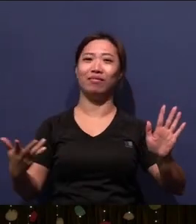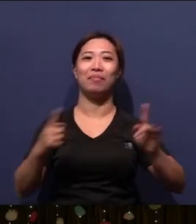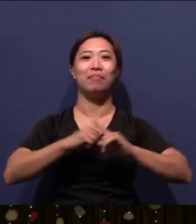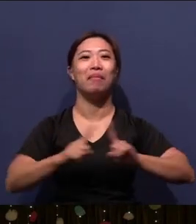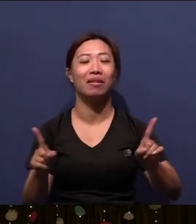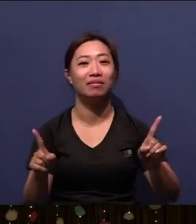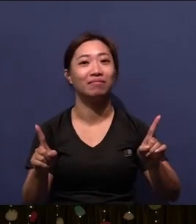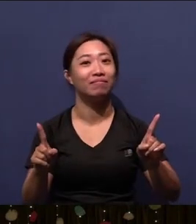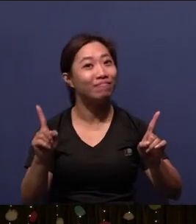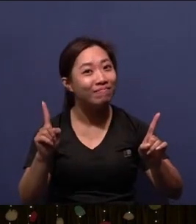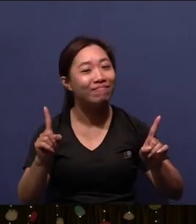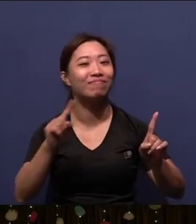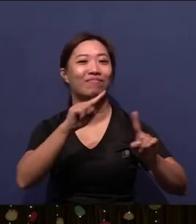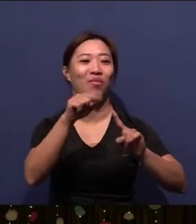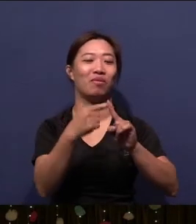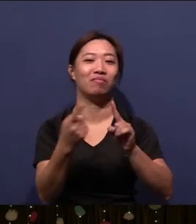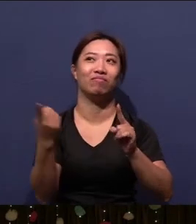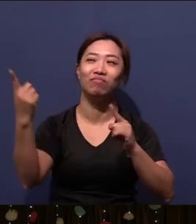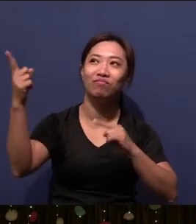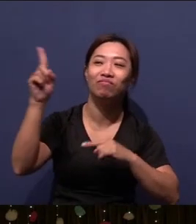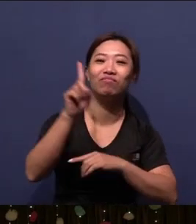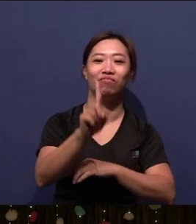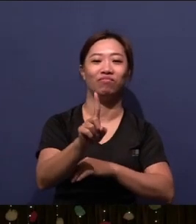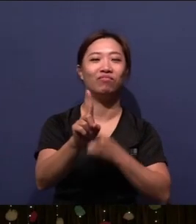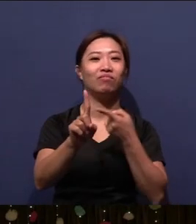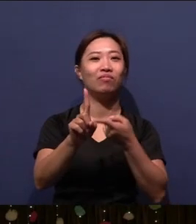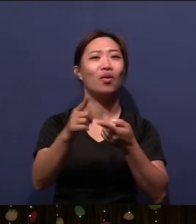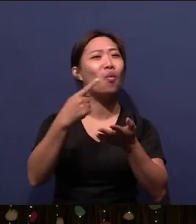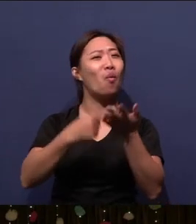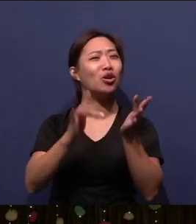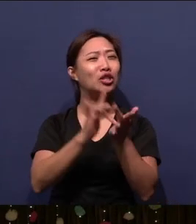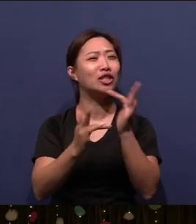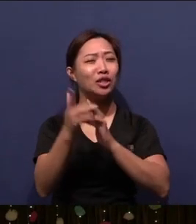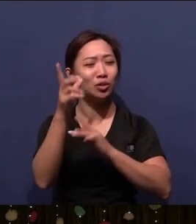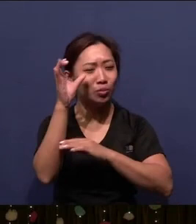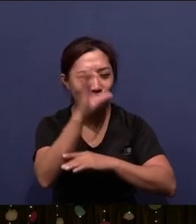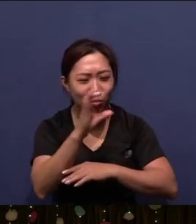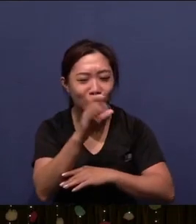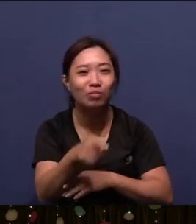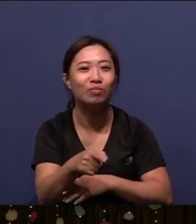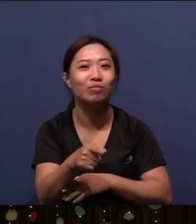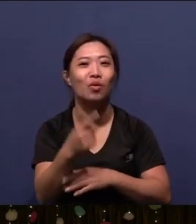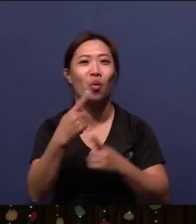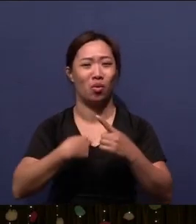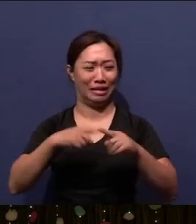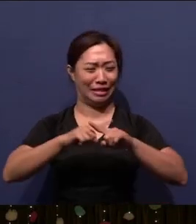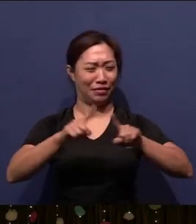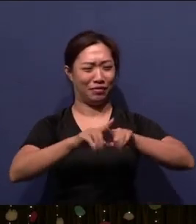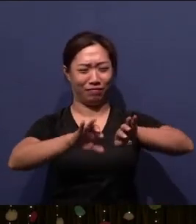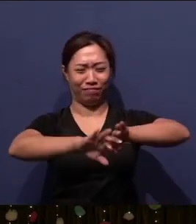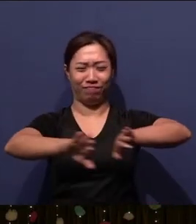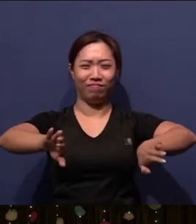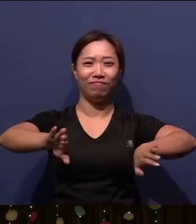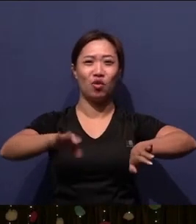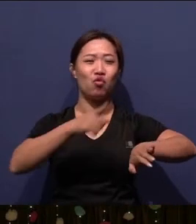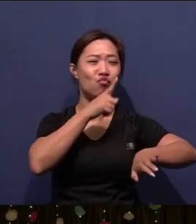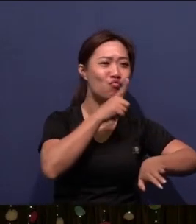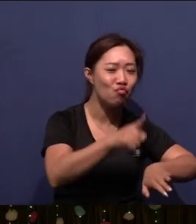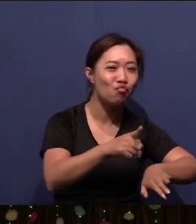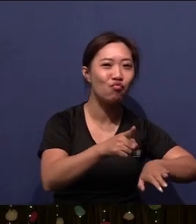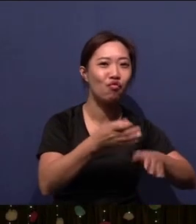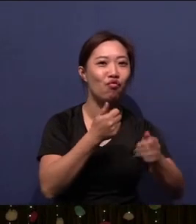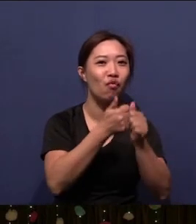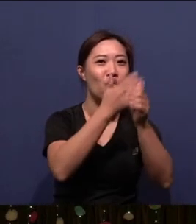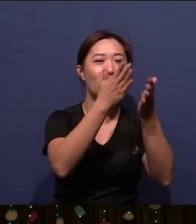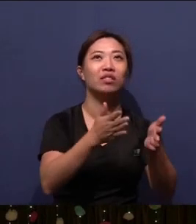However, when He comes again, what does Jesus look at? What distinguishes us as true followers of